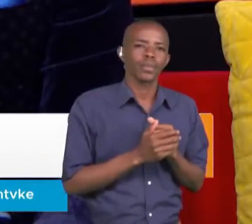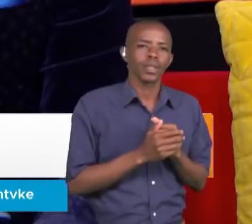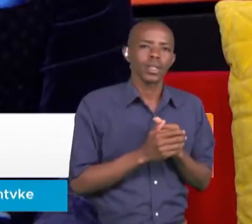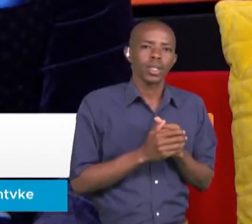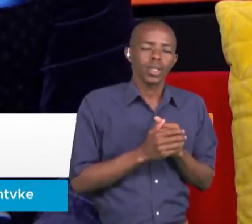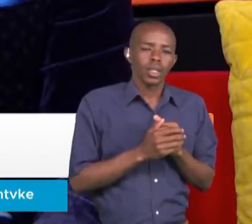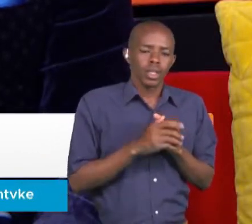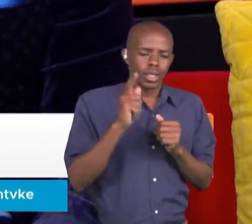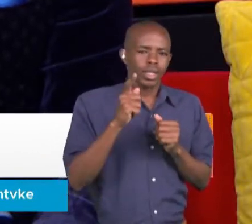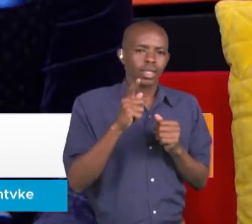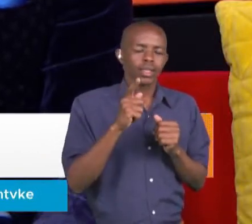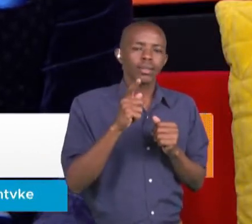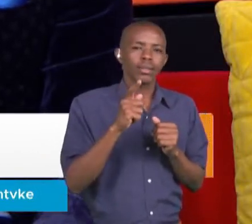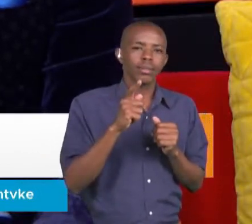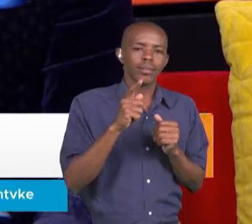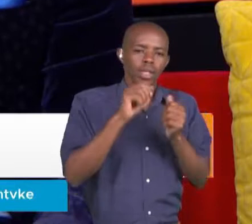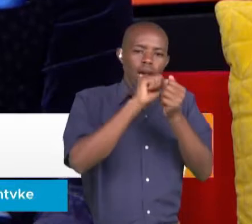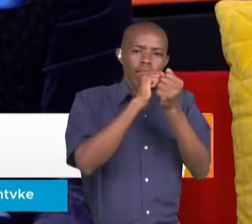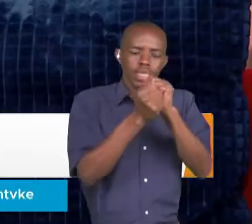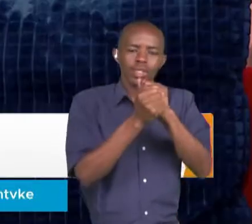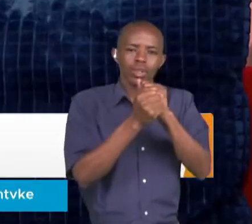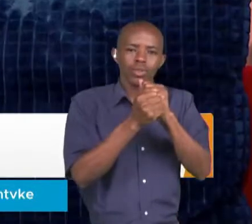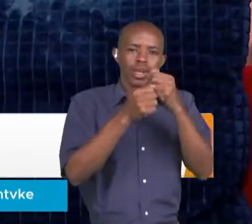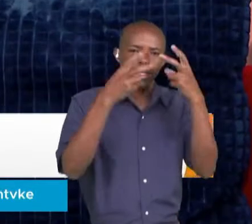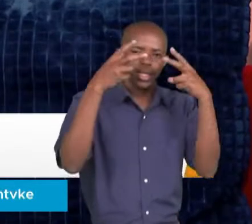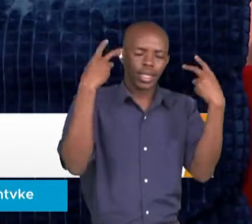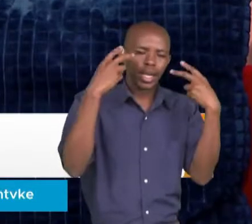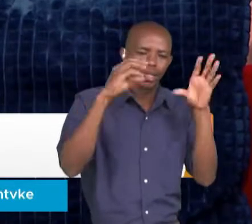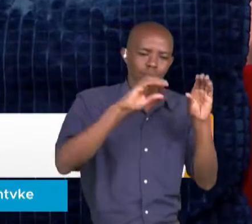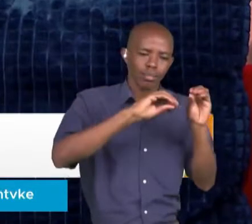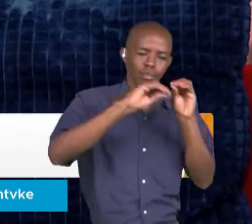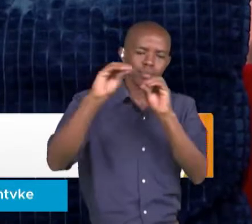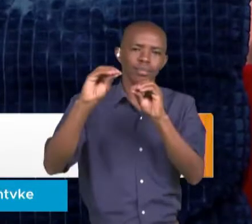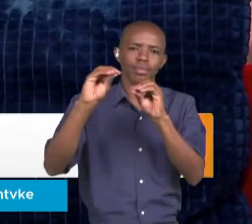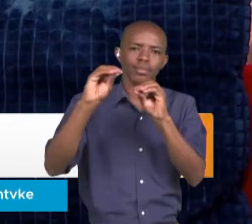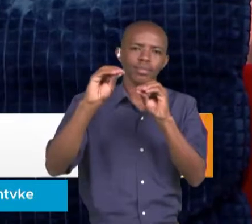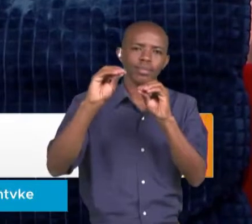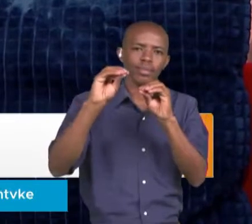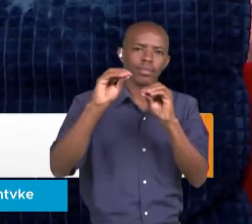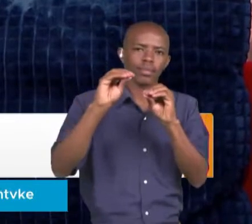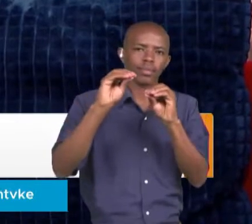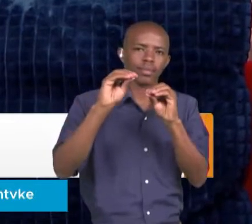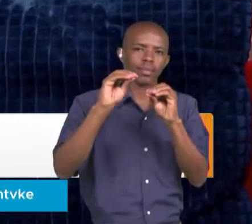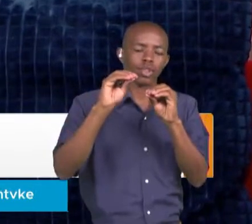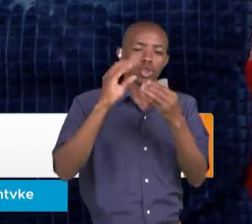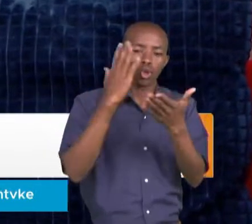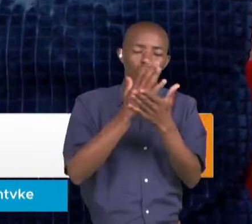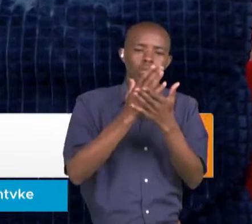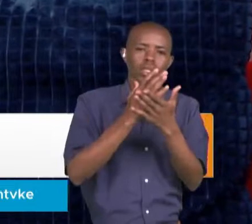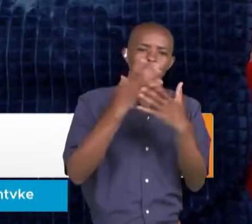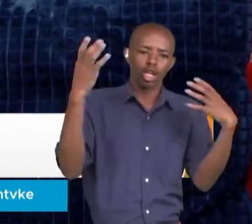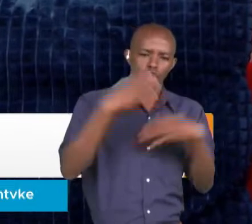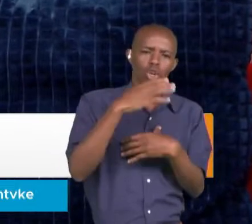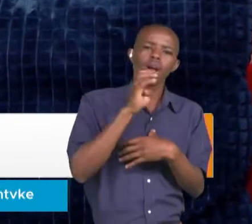is this the dynamics of what terror has morphed? Is it strange that the elders